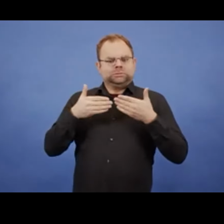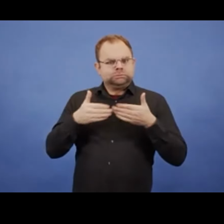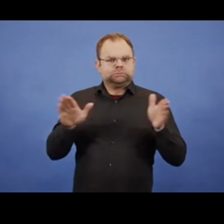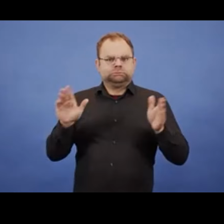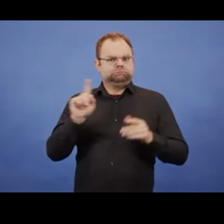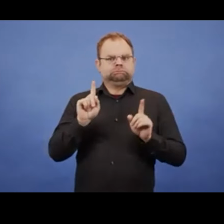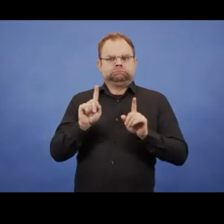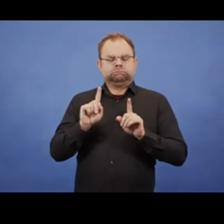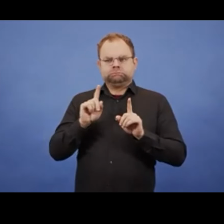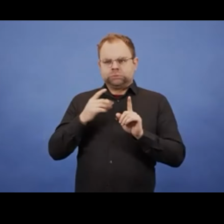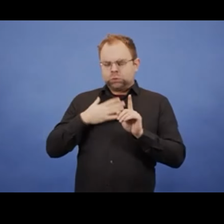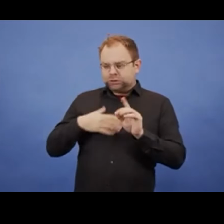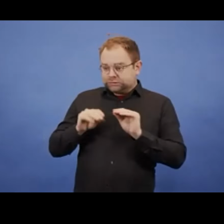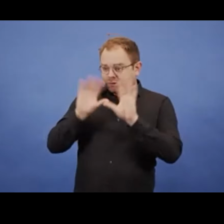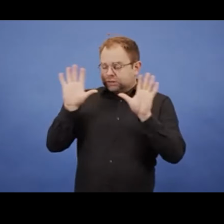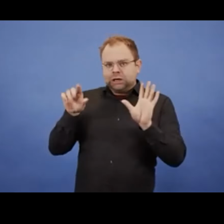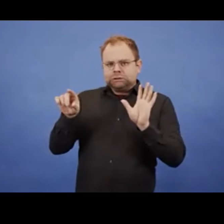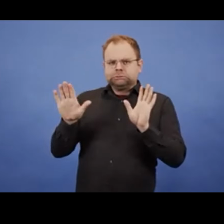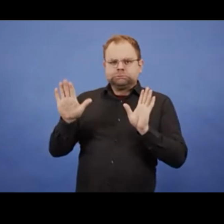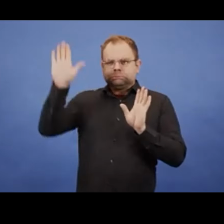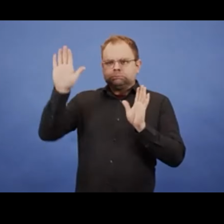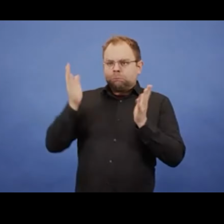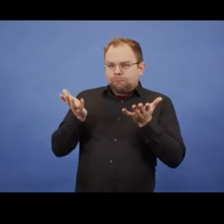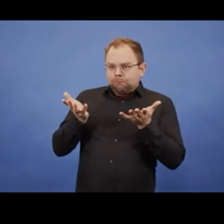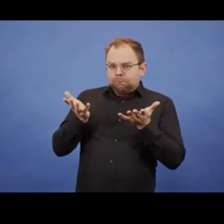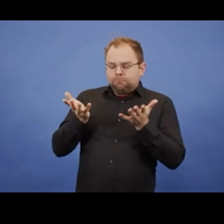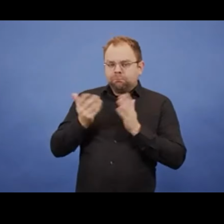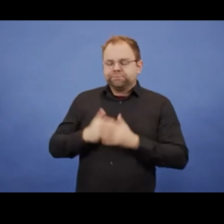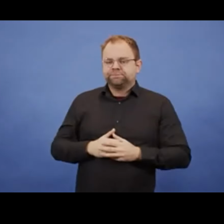You can use the chat if you have any question.